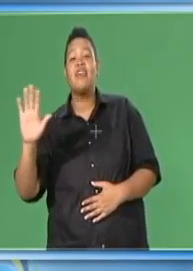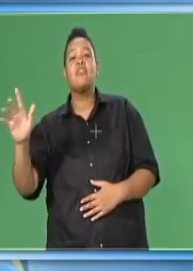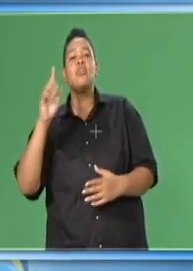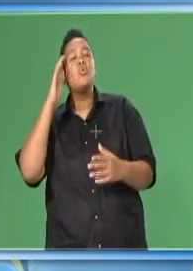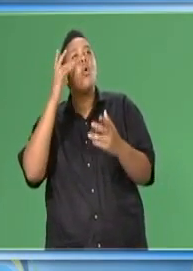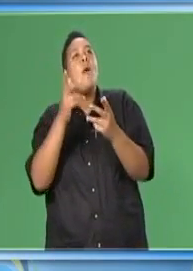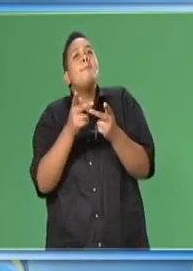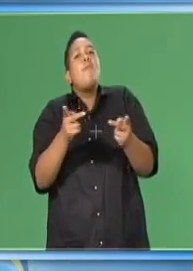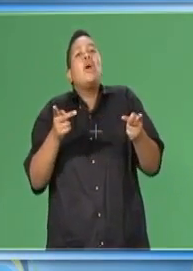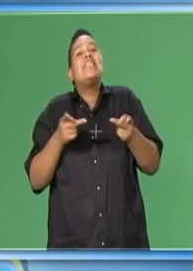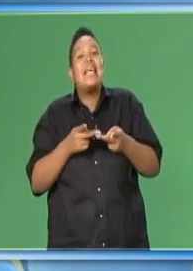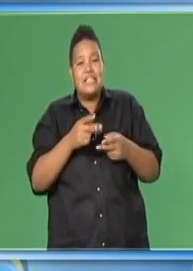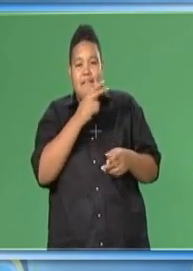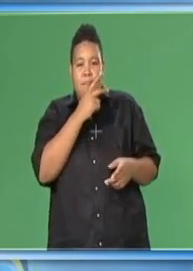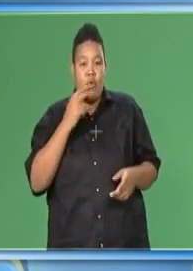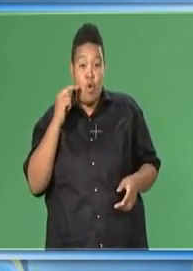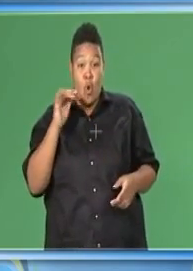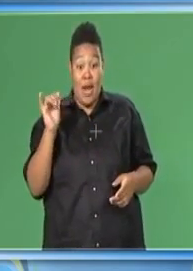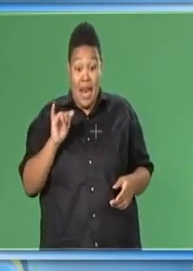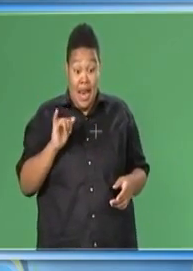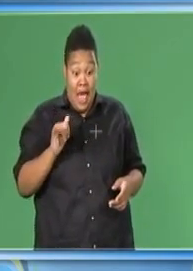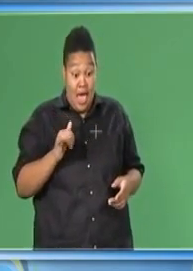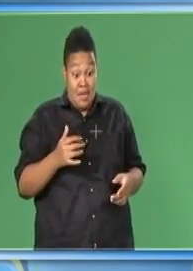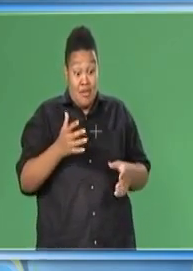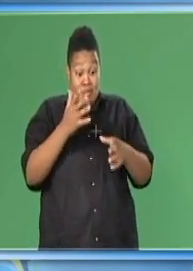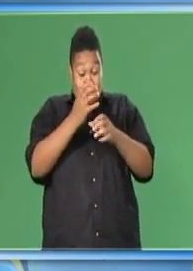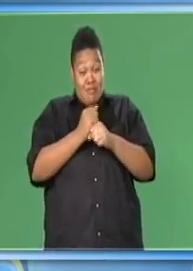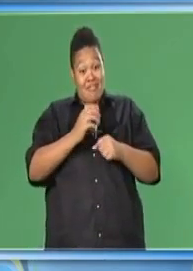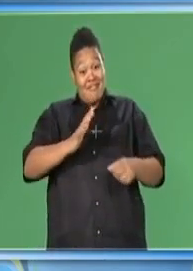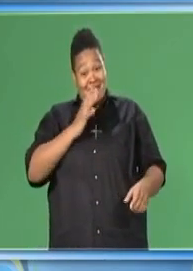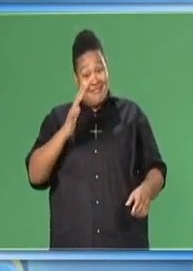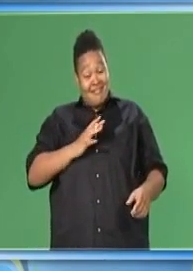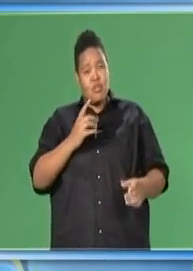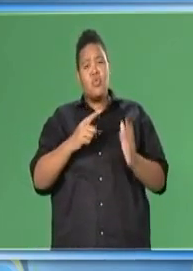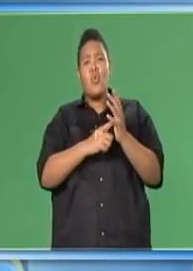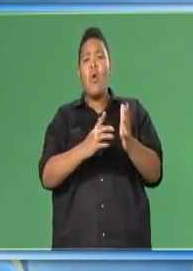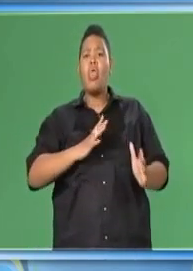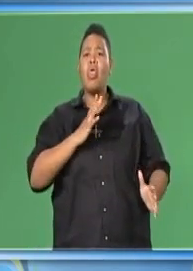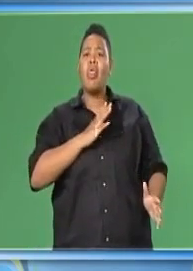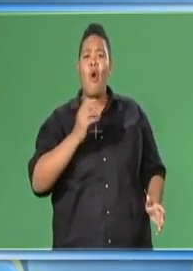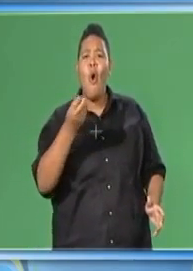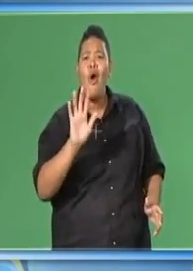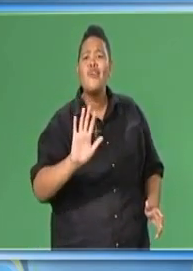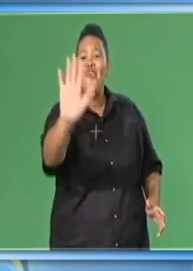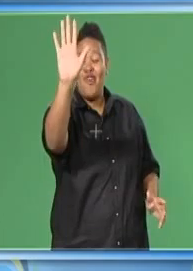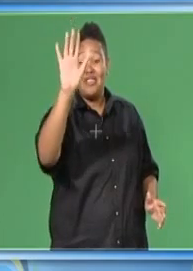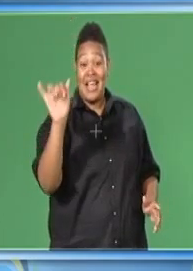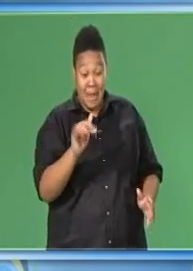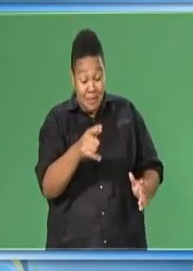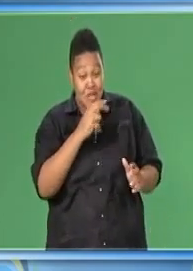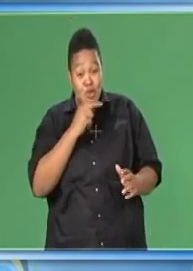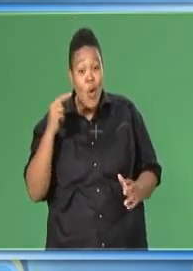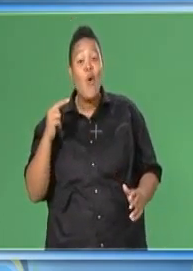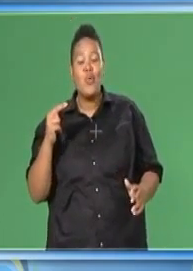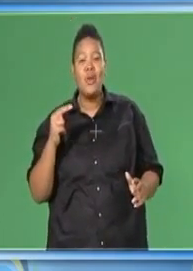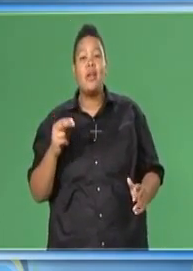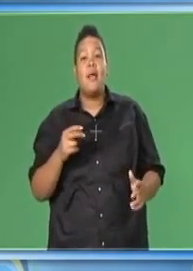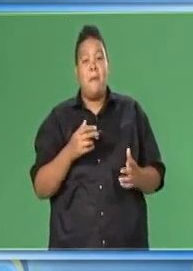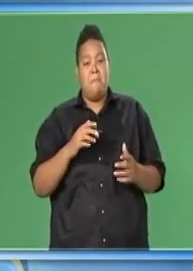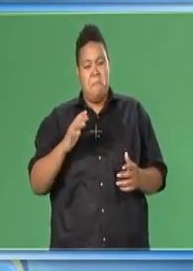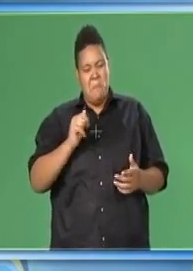possessive pronouns. And like nouns in the possessive form, they show ownership. Unlike these nouns, however,